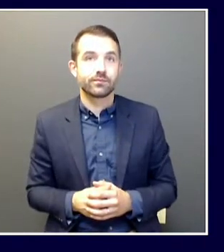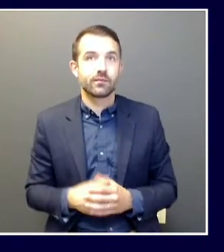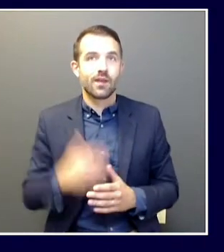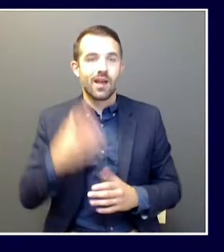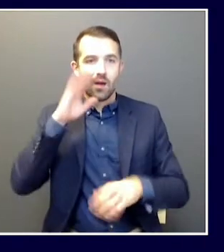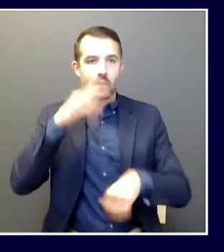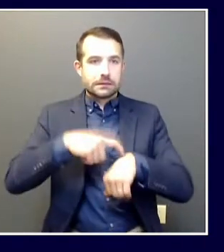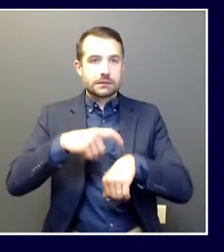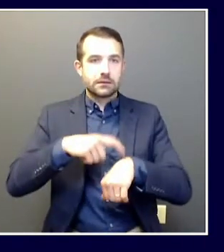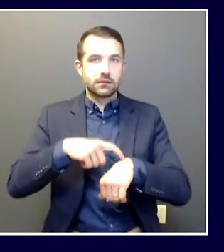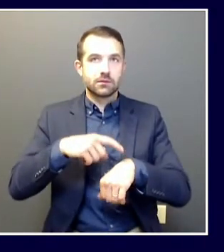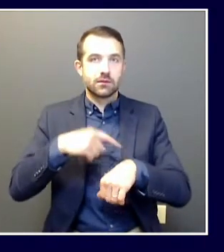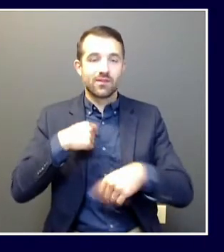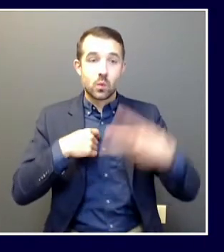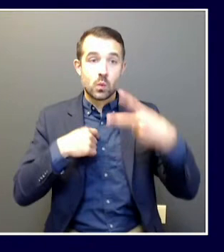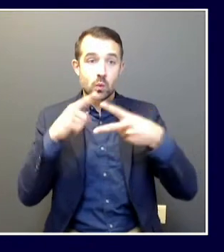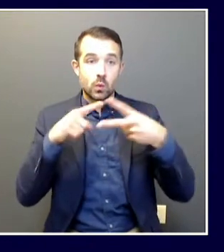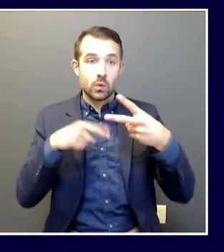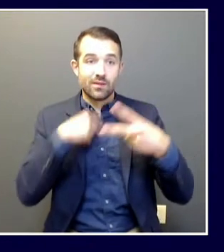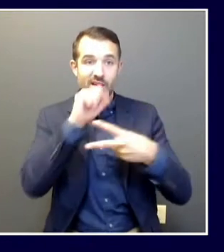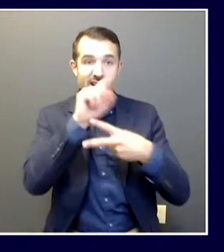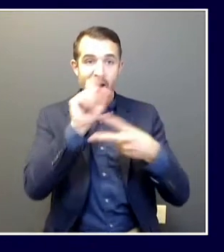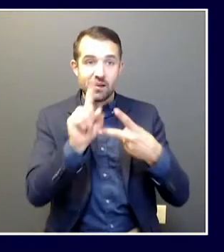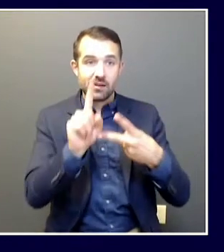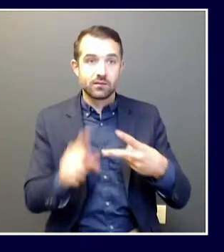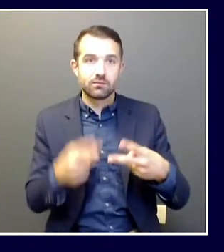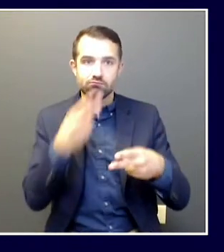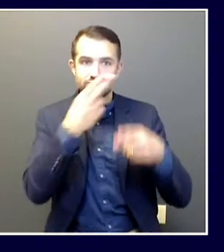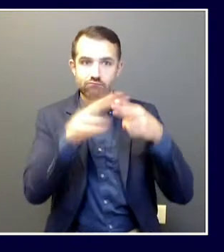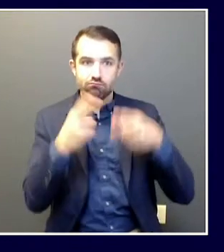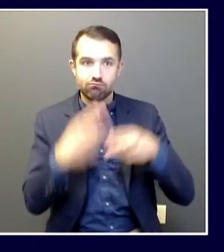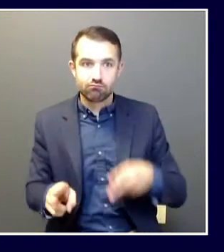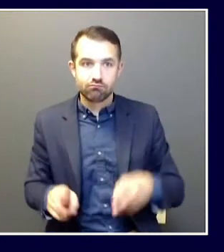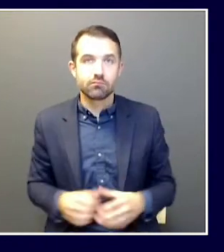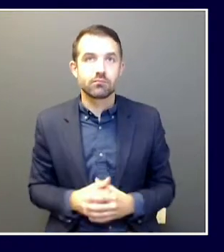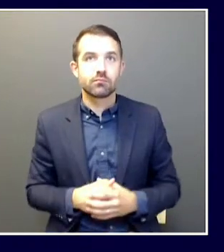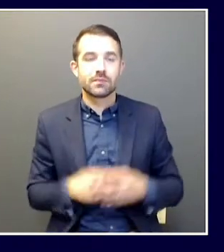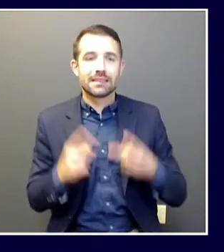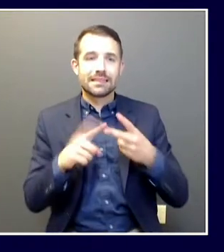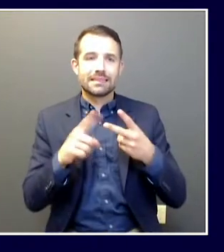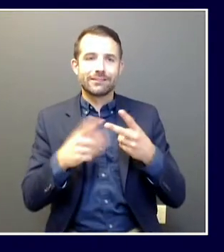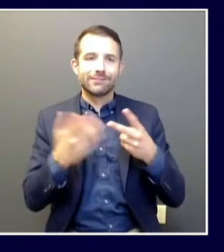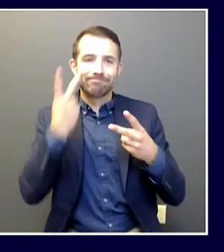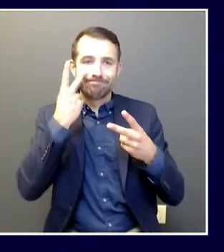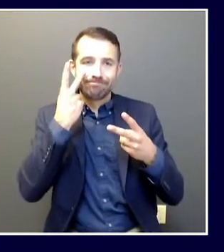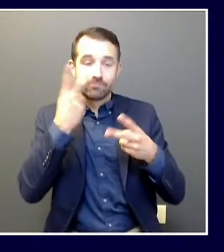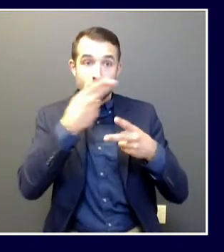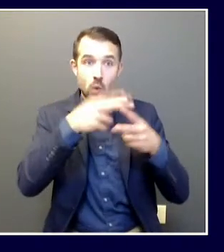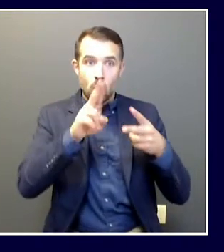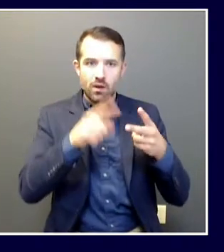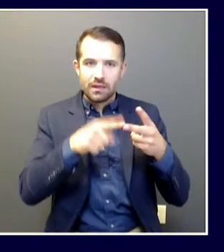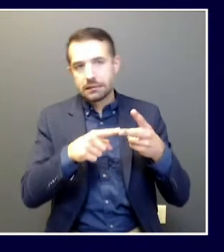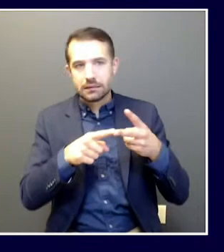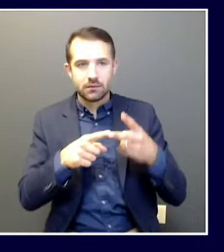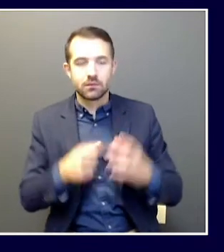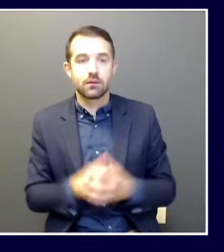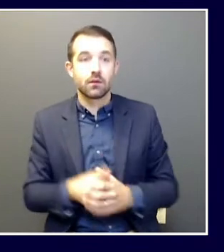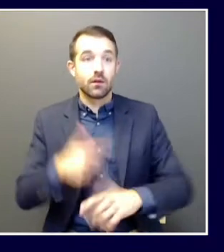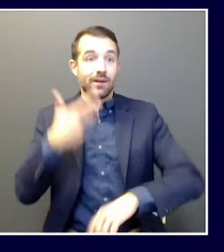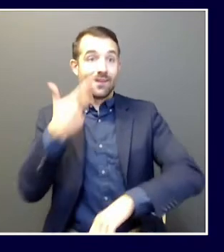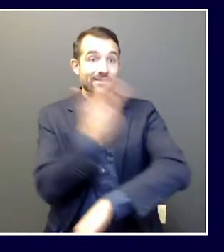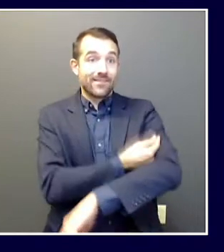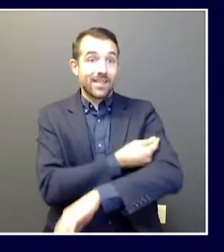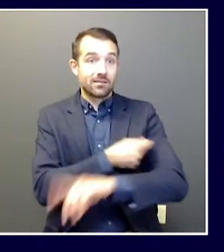One I think will be quick. With enforcement of the vaccine mandate rolling in at the end of the